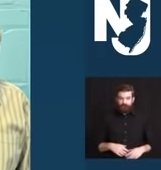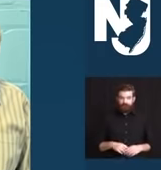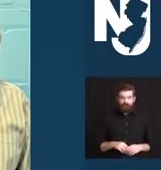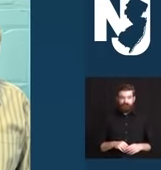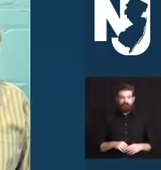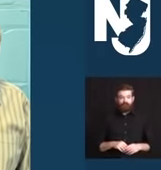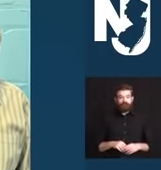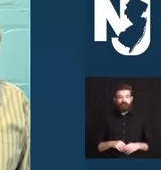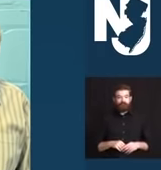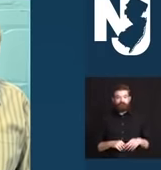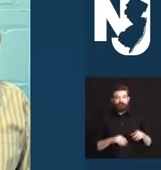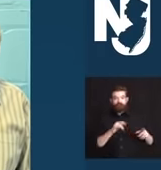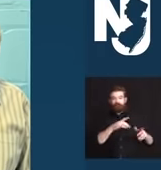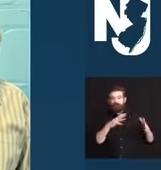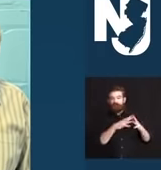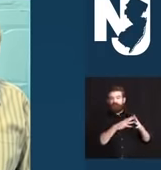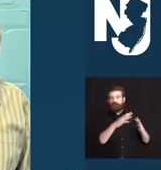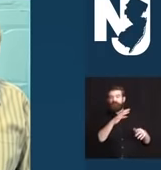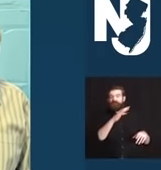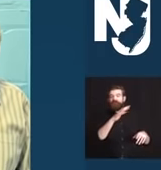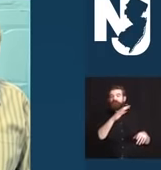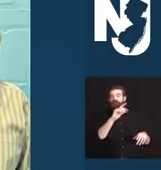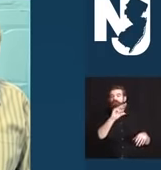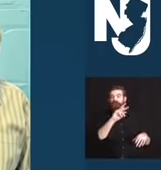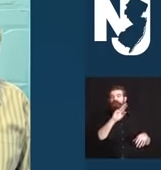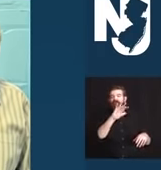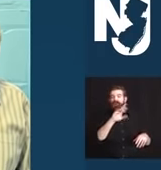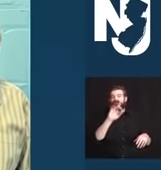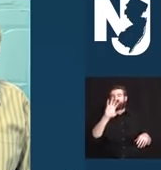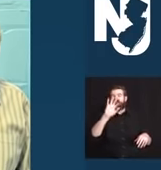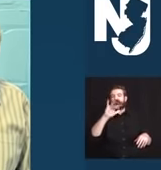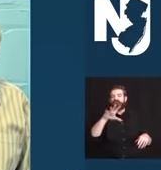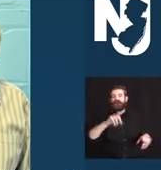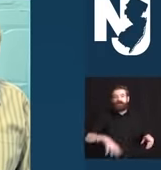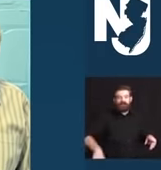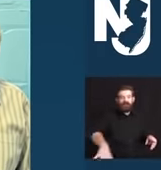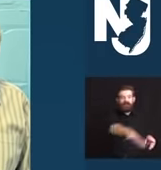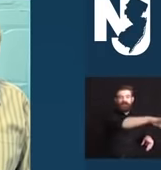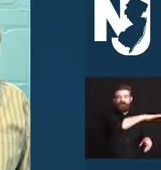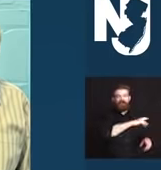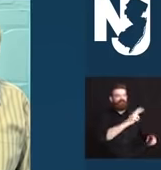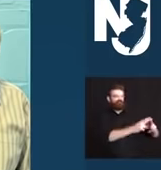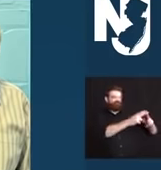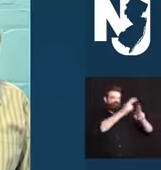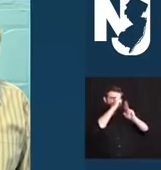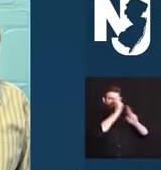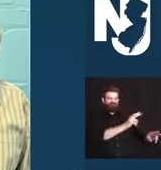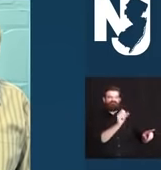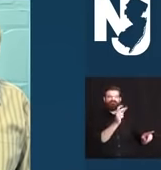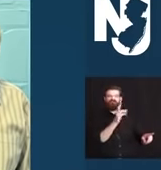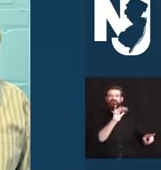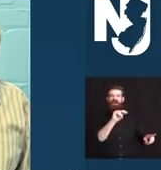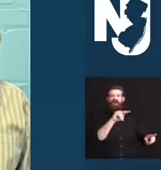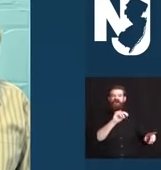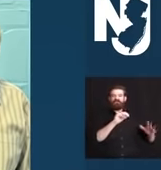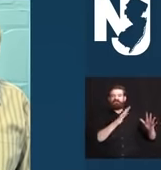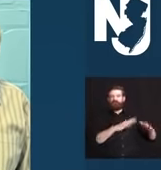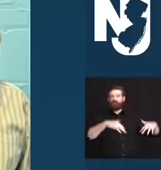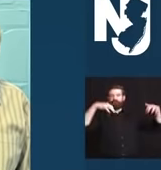as Soriano Stadium in his honor. His legacy will also live on through the Soriano Family